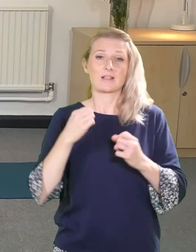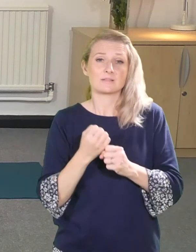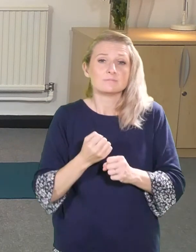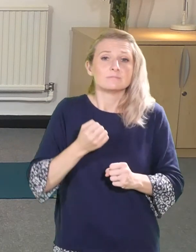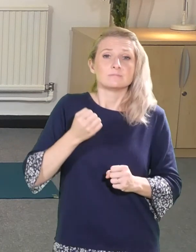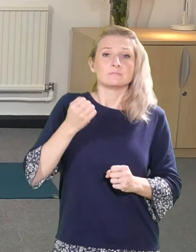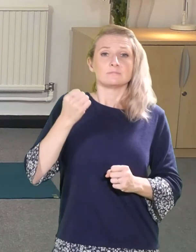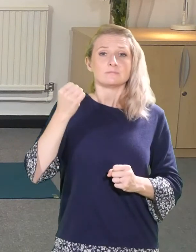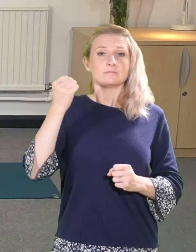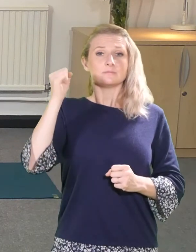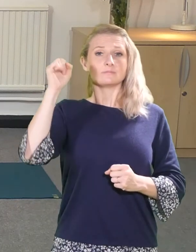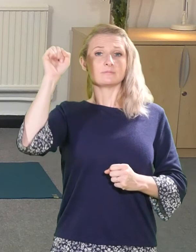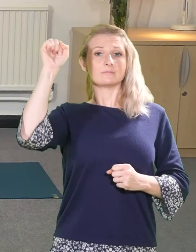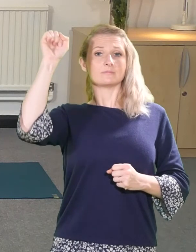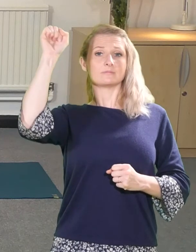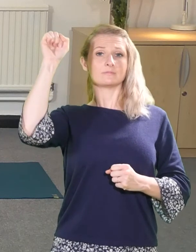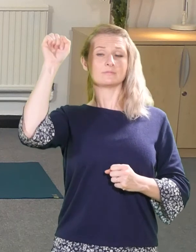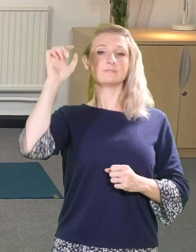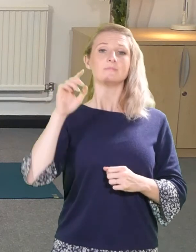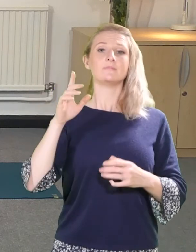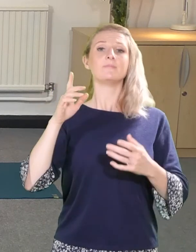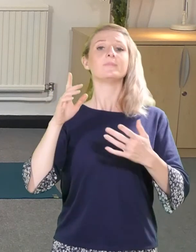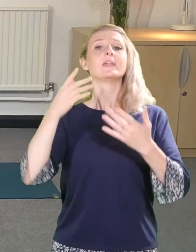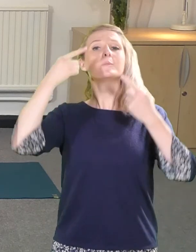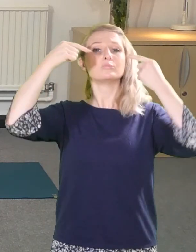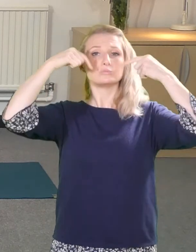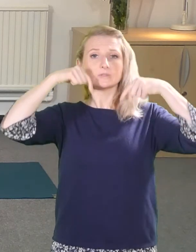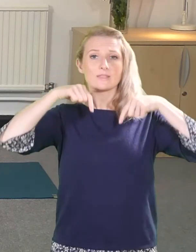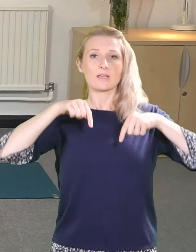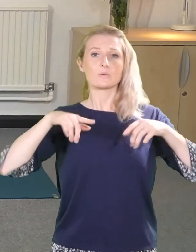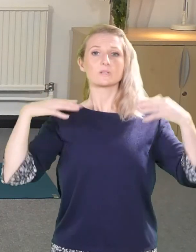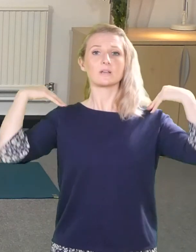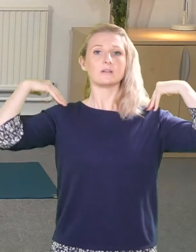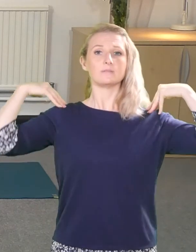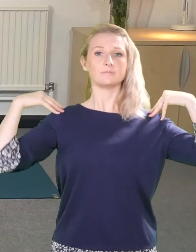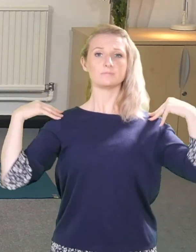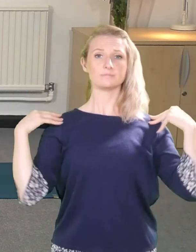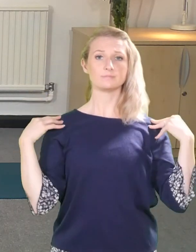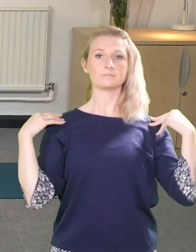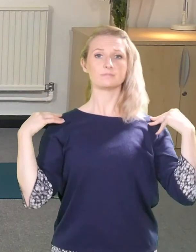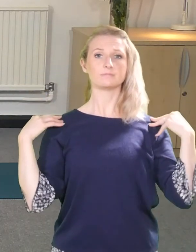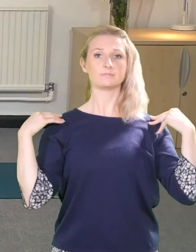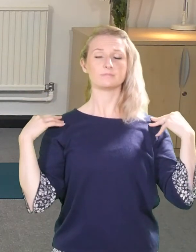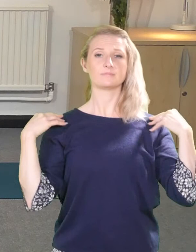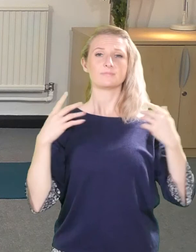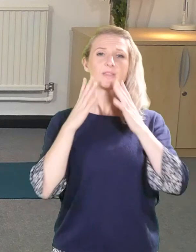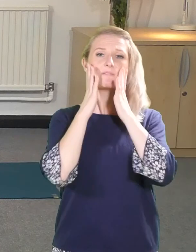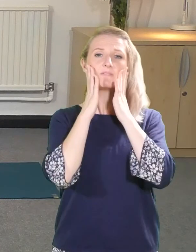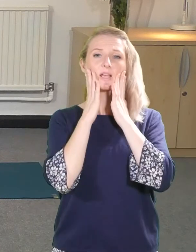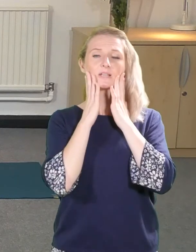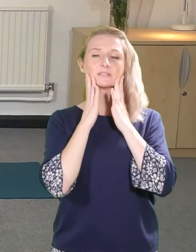spine lengthening. As you breathe out, just feel your shoulders soften and your face soften and your belly